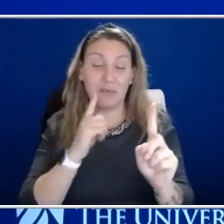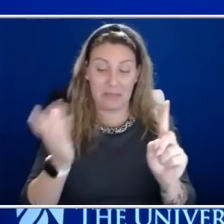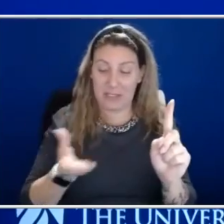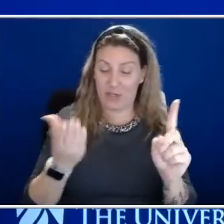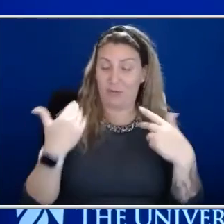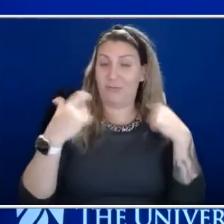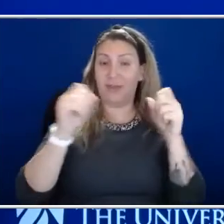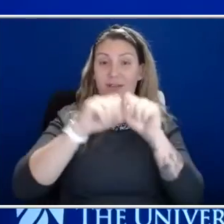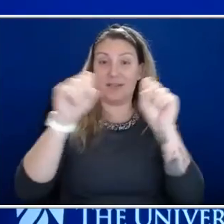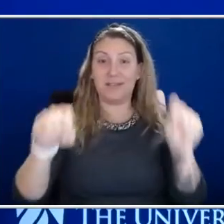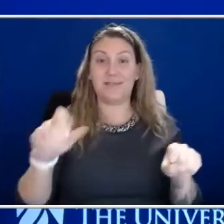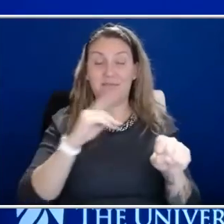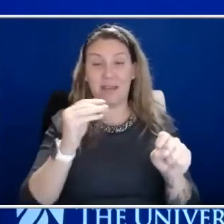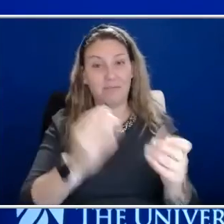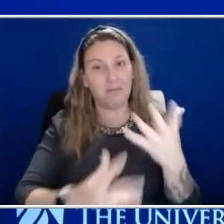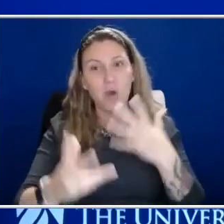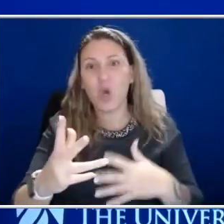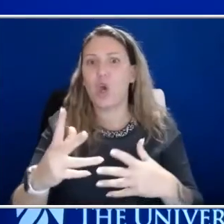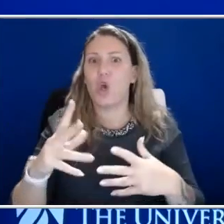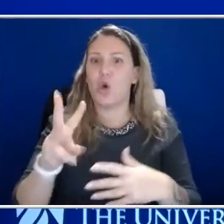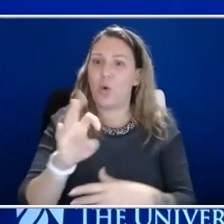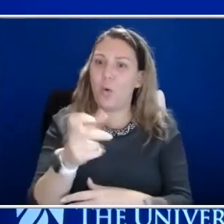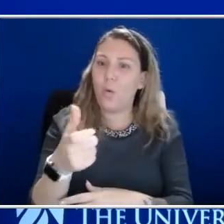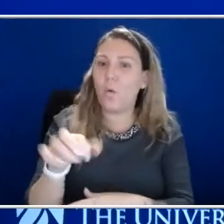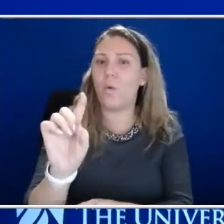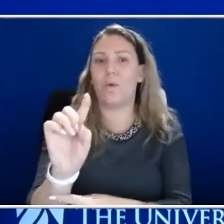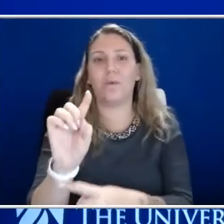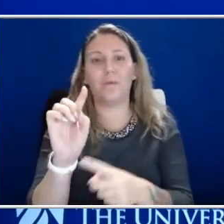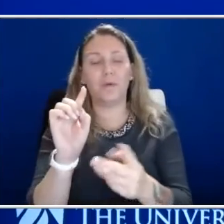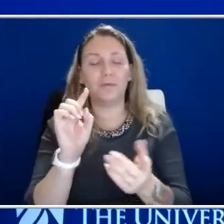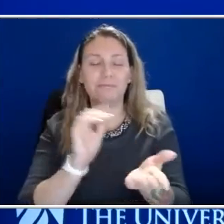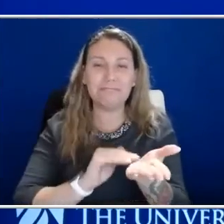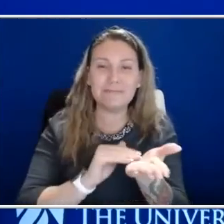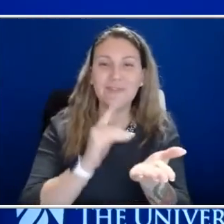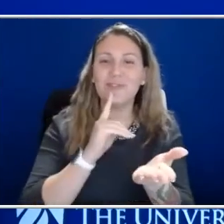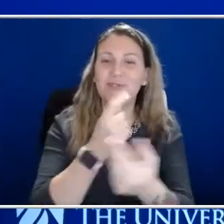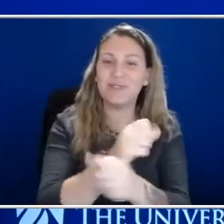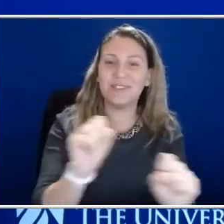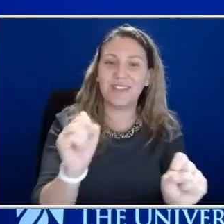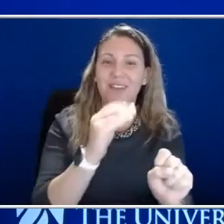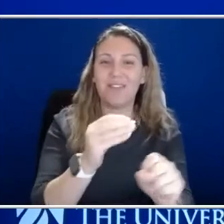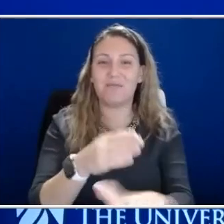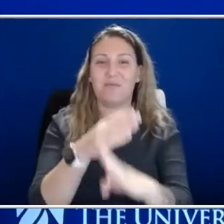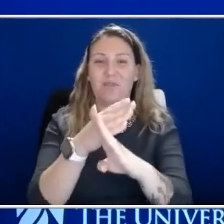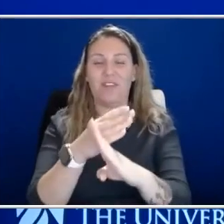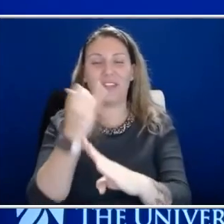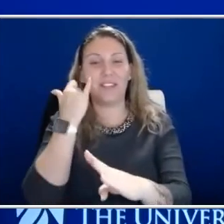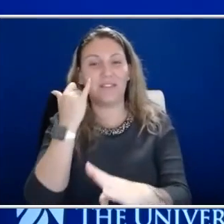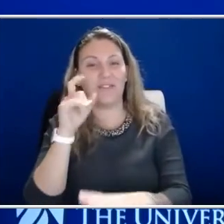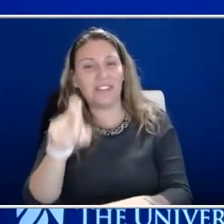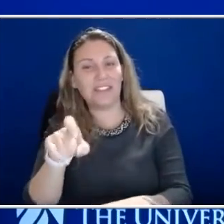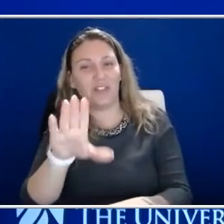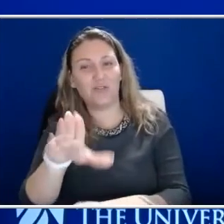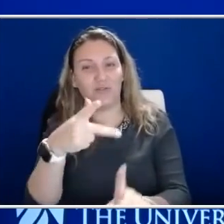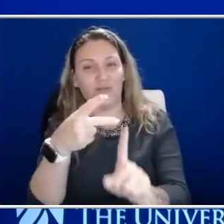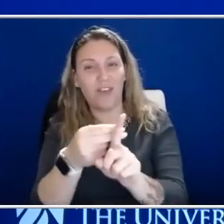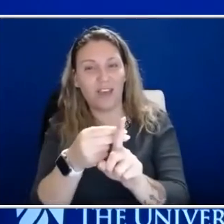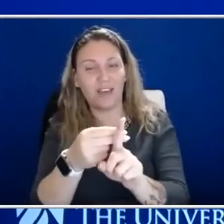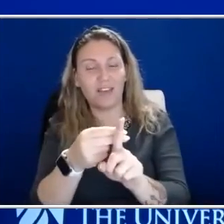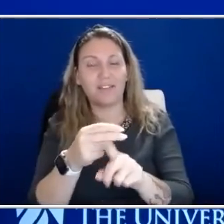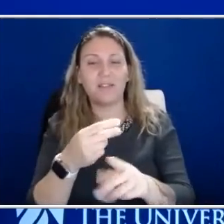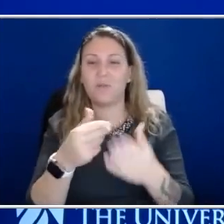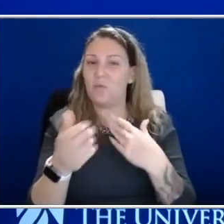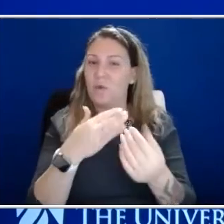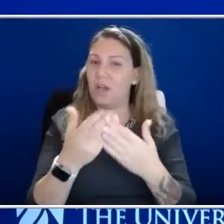burn docs and wound docs and all that. So certainly be safe, and again, do prevention if you're due for your vaccines, whatever those may